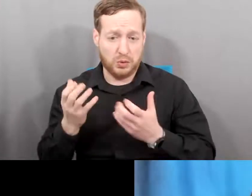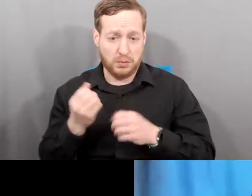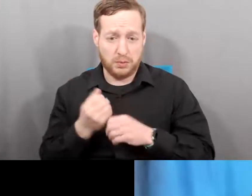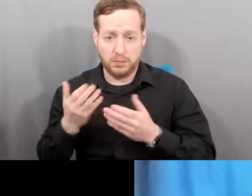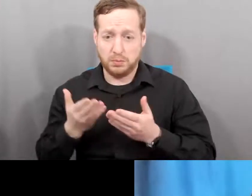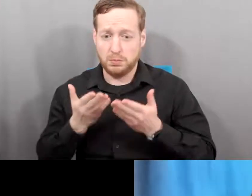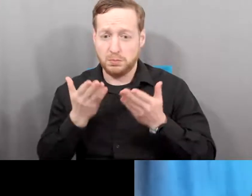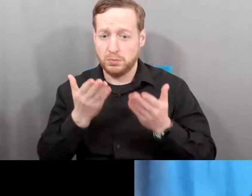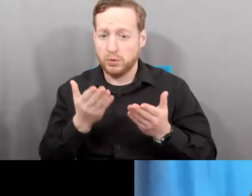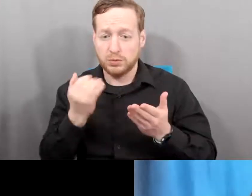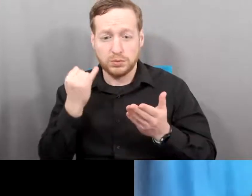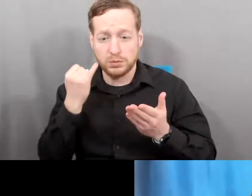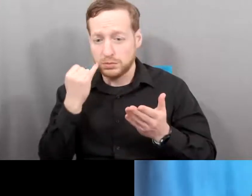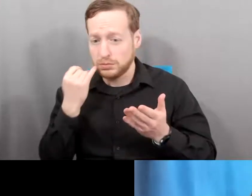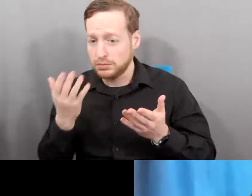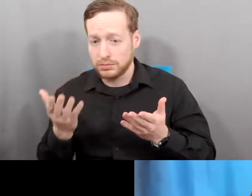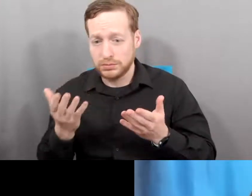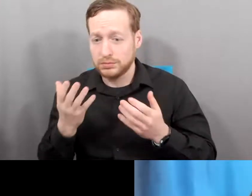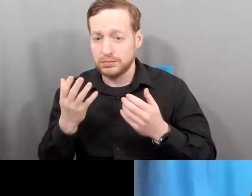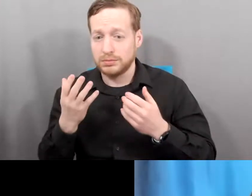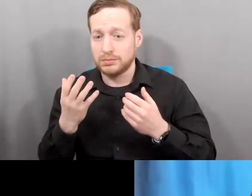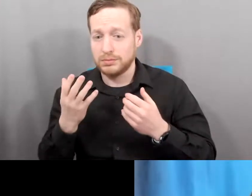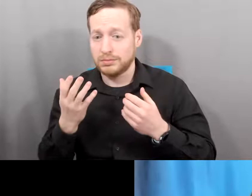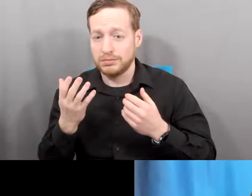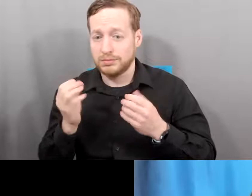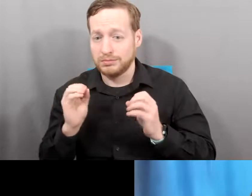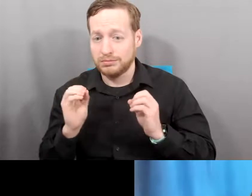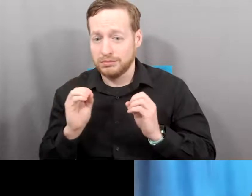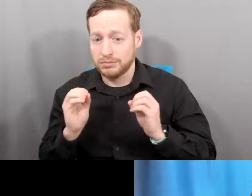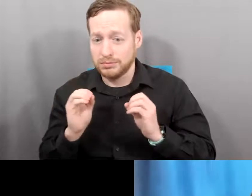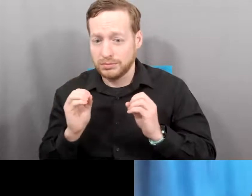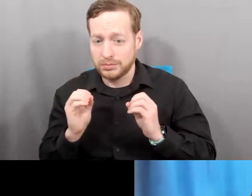So if the board, someone on the board would like to make a motion.